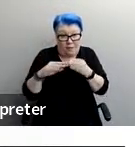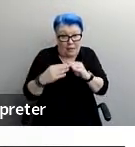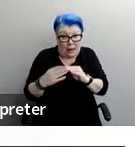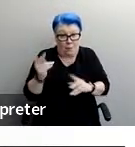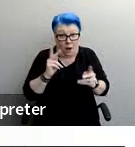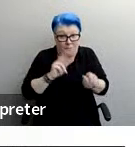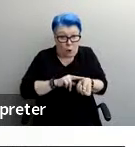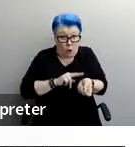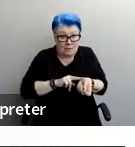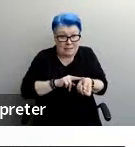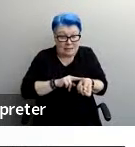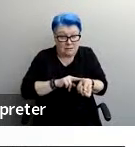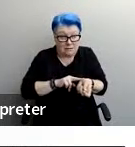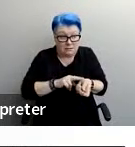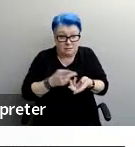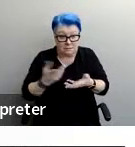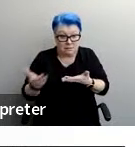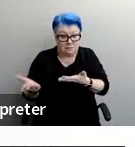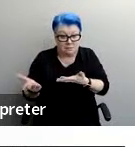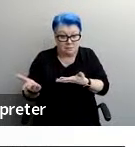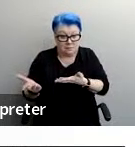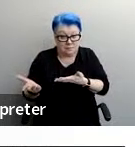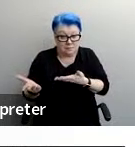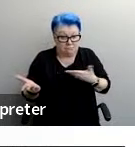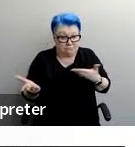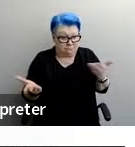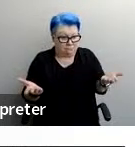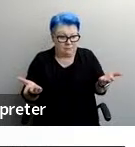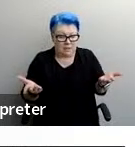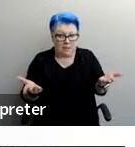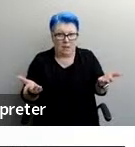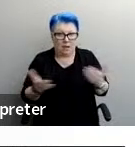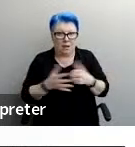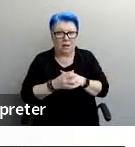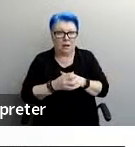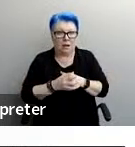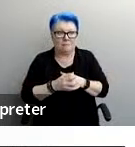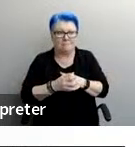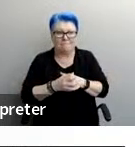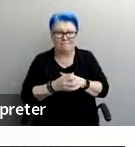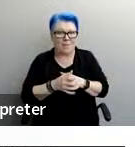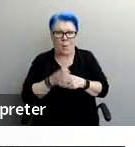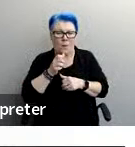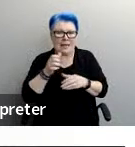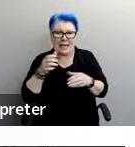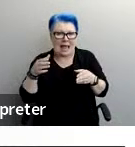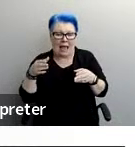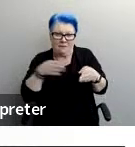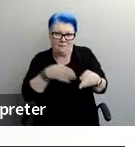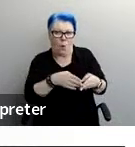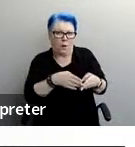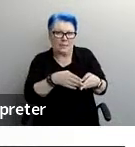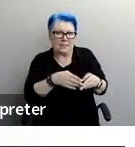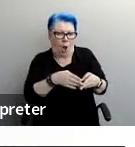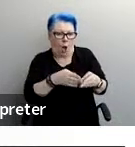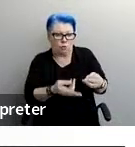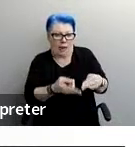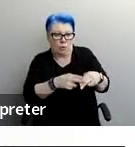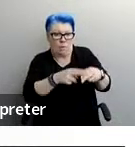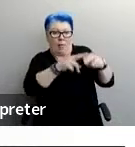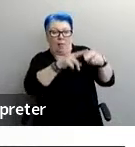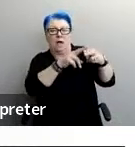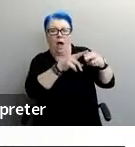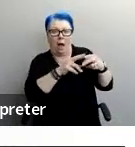nursing positions, it just does not make sense to actively work on building that pool. So we are using a